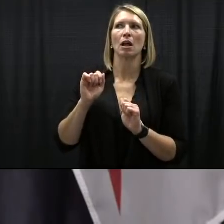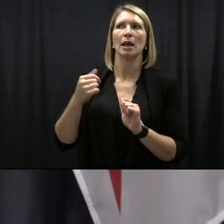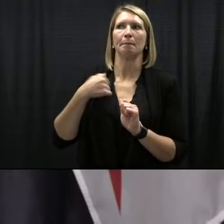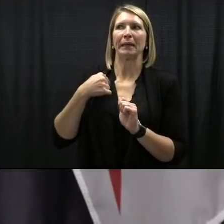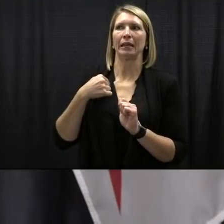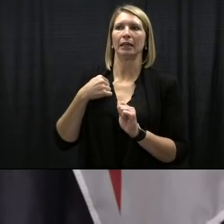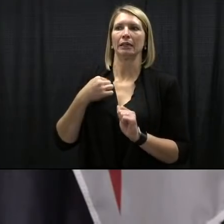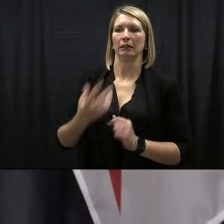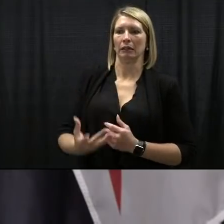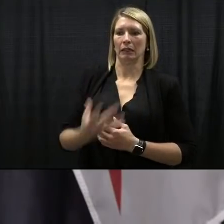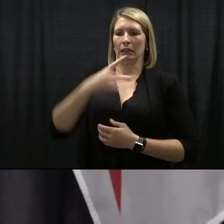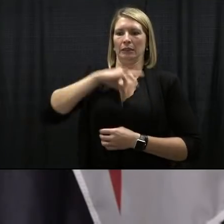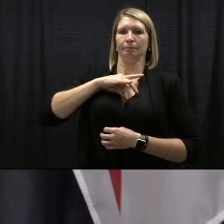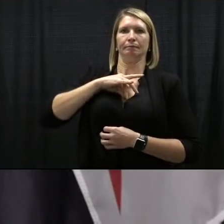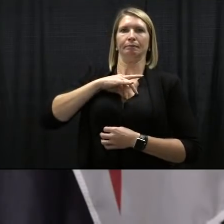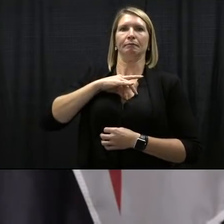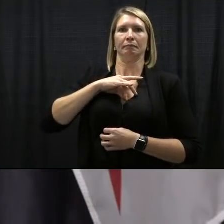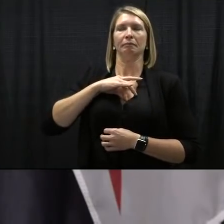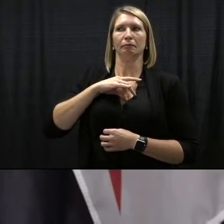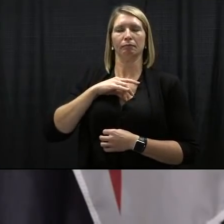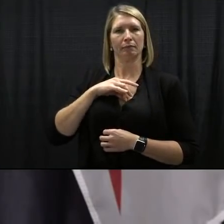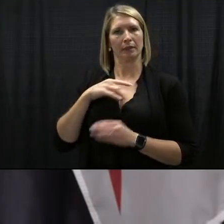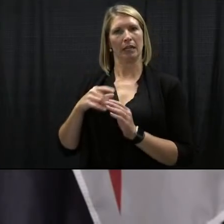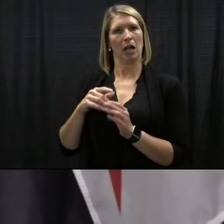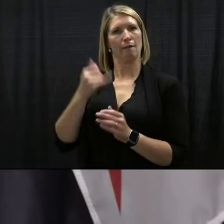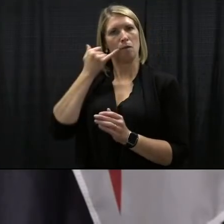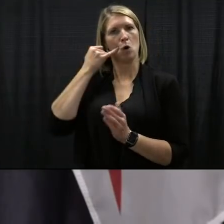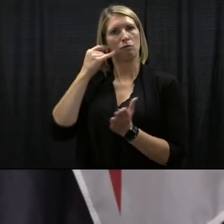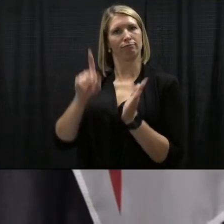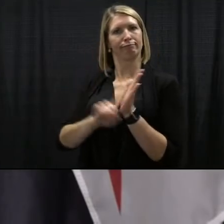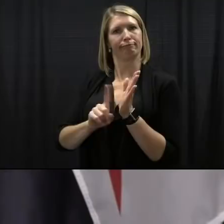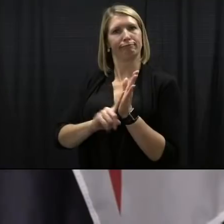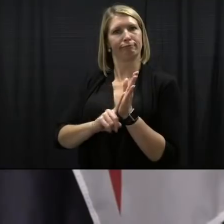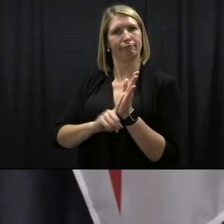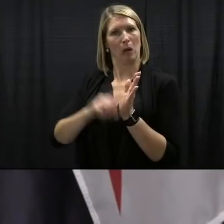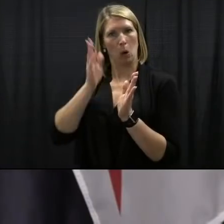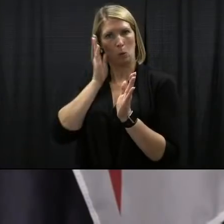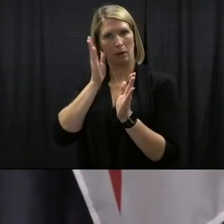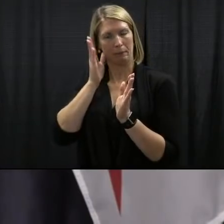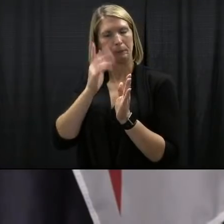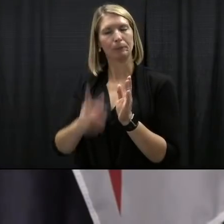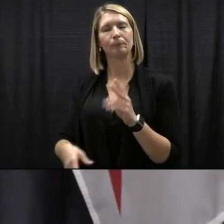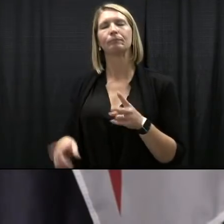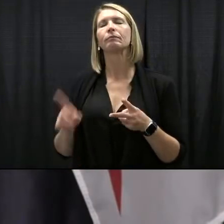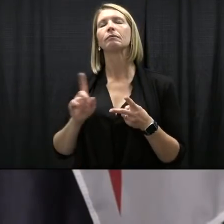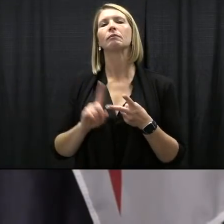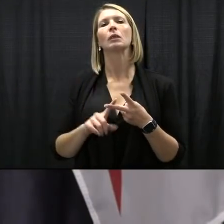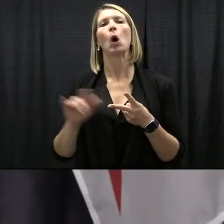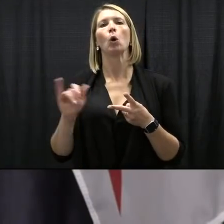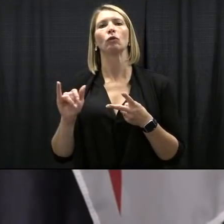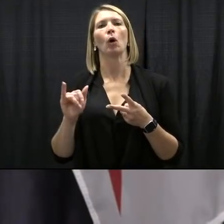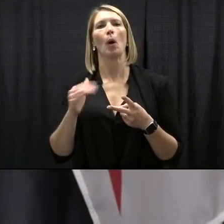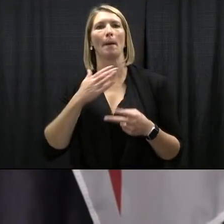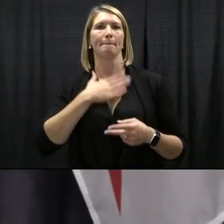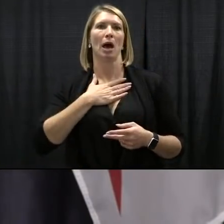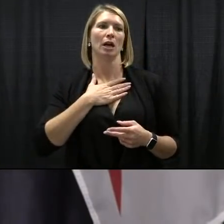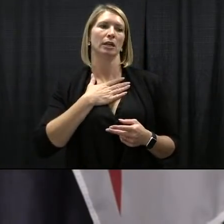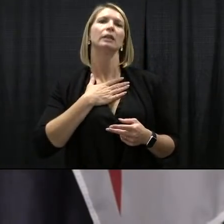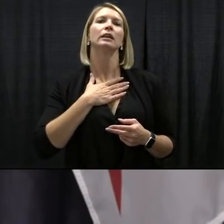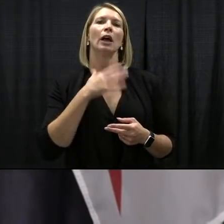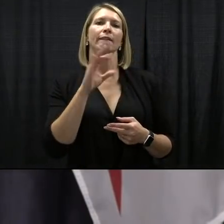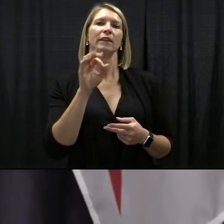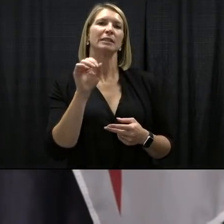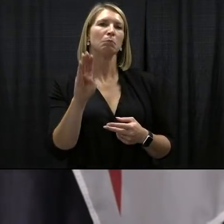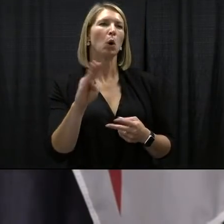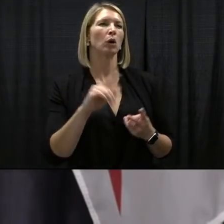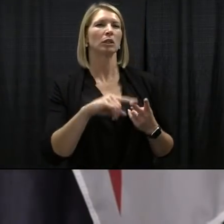phone. The second thing is really around information sources. It is obvious from my social media feed that there is an